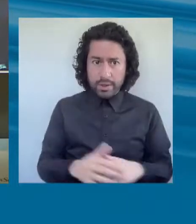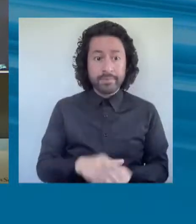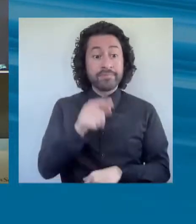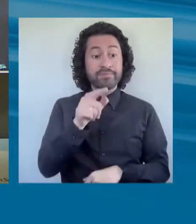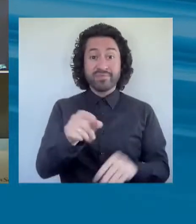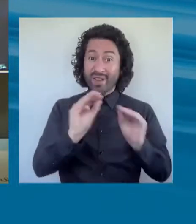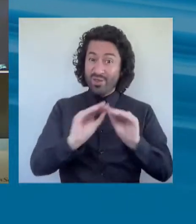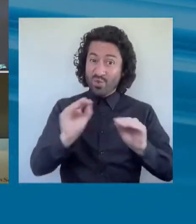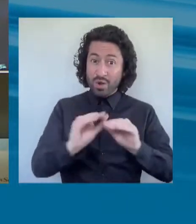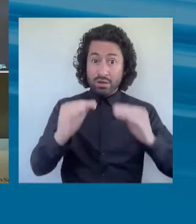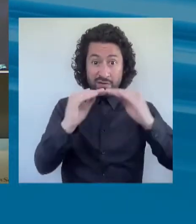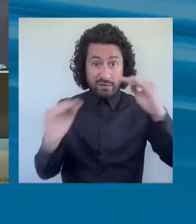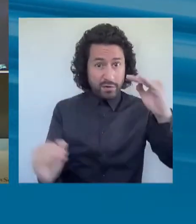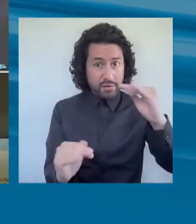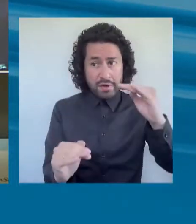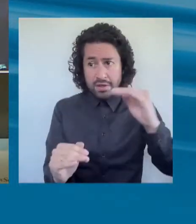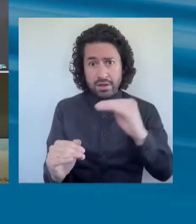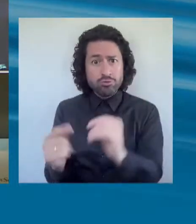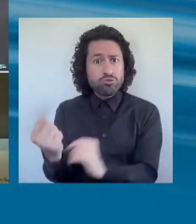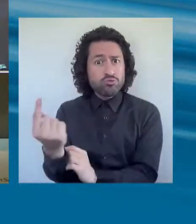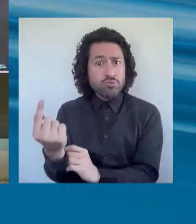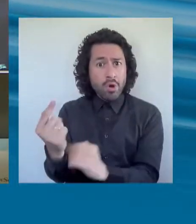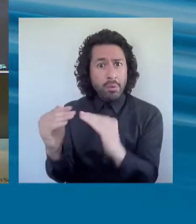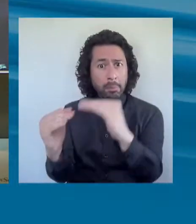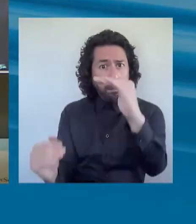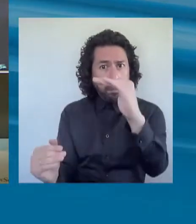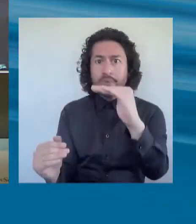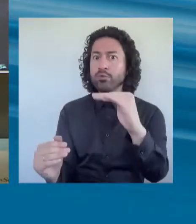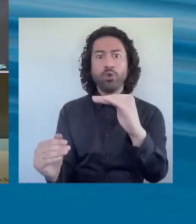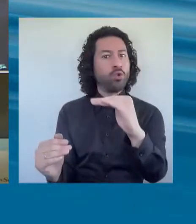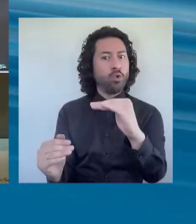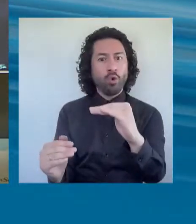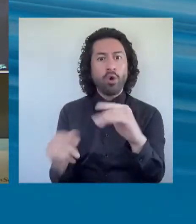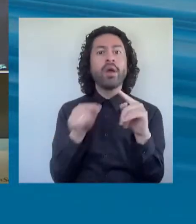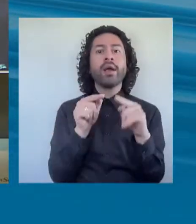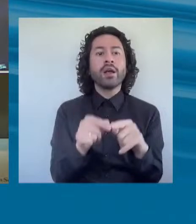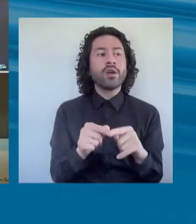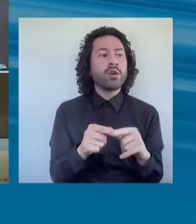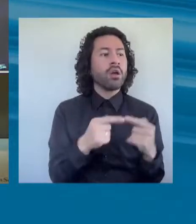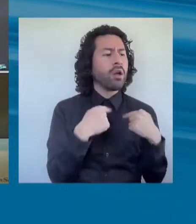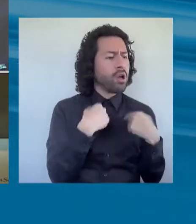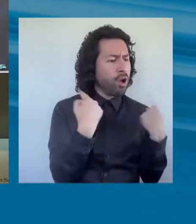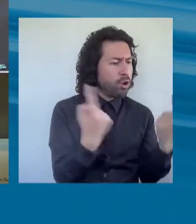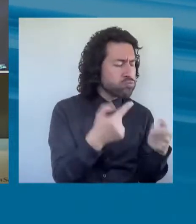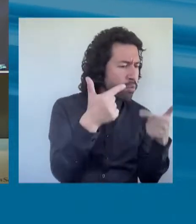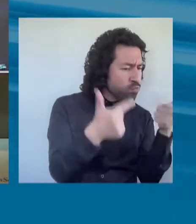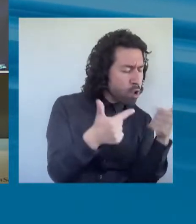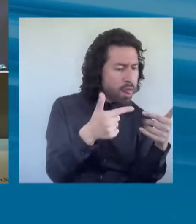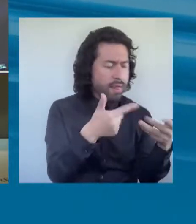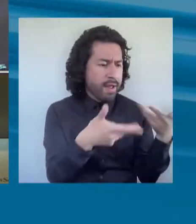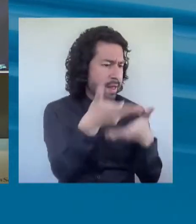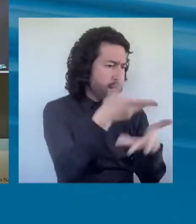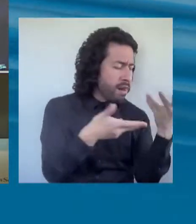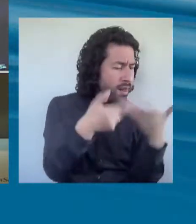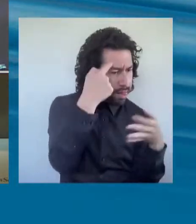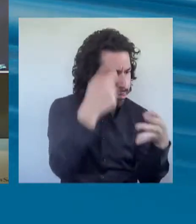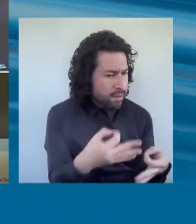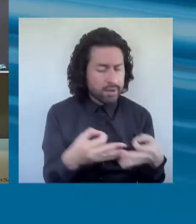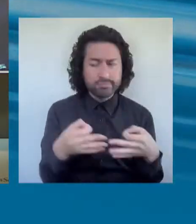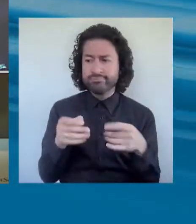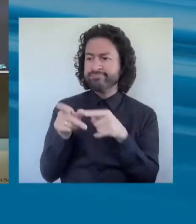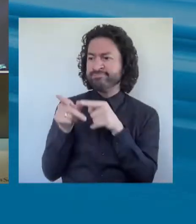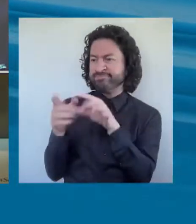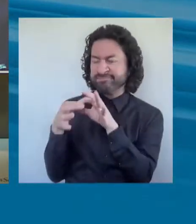were allocated to education. The education gaps do not come about alone. They are the result of